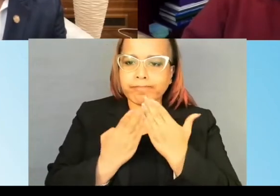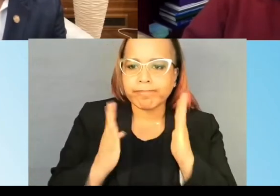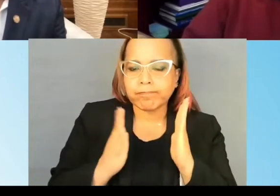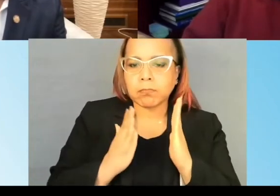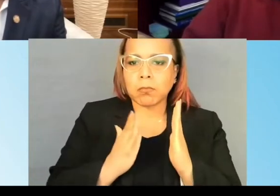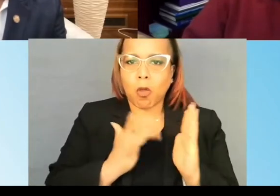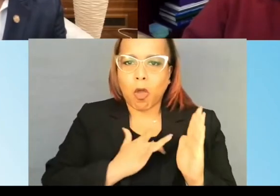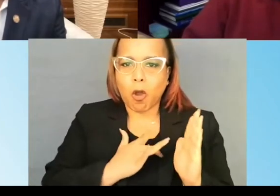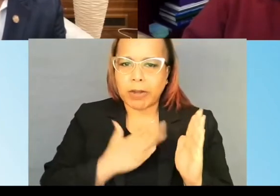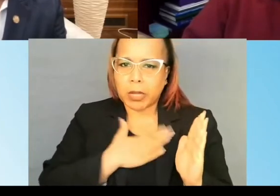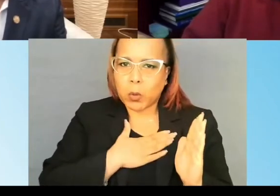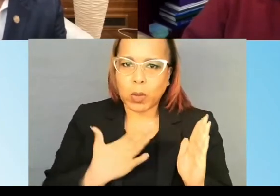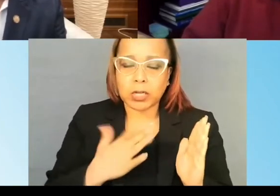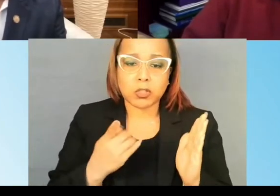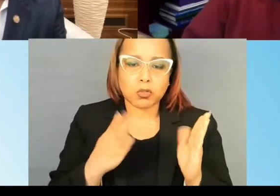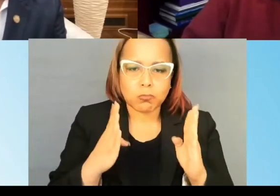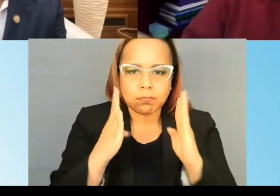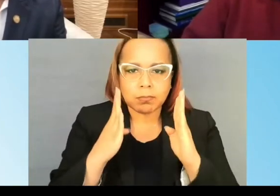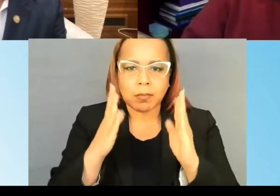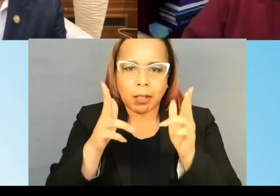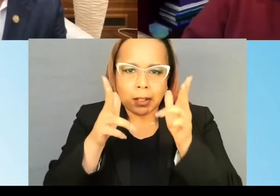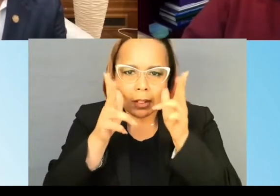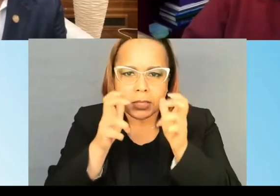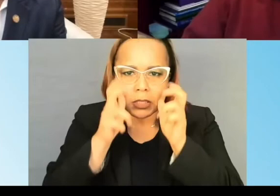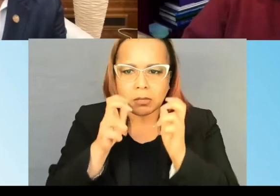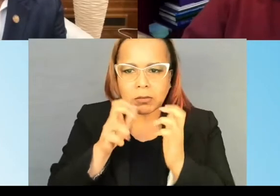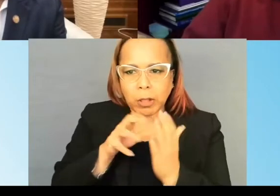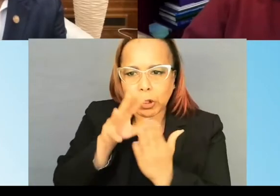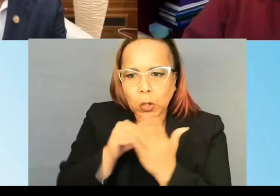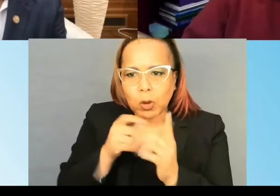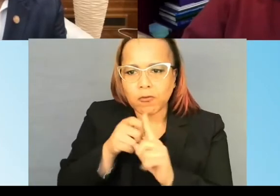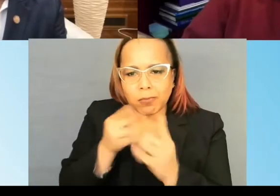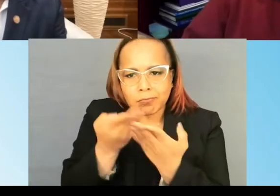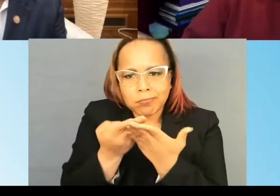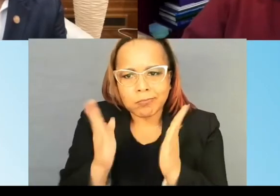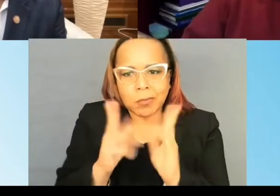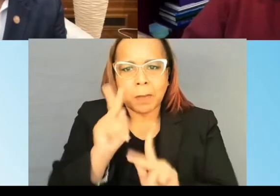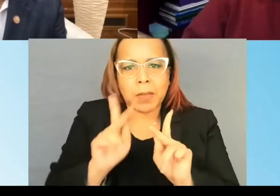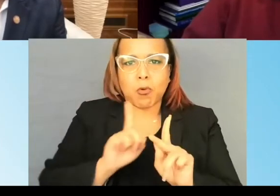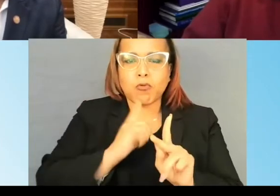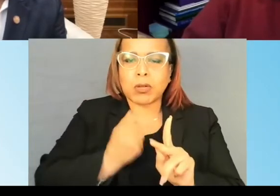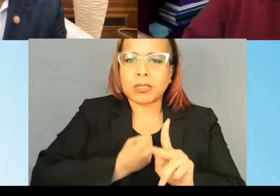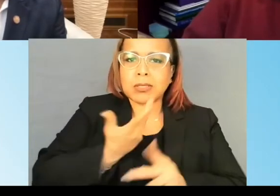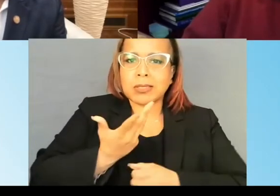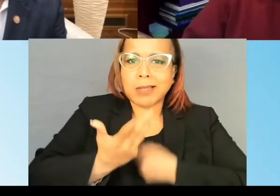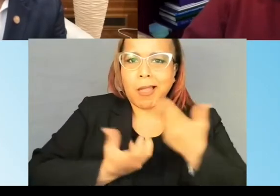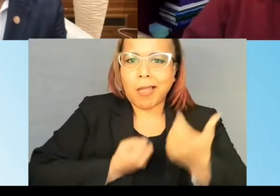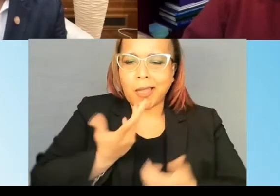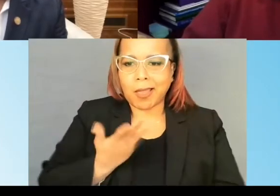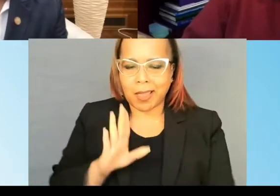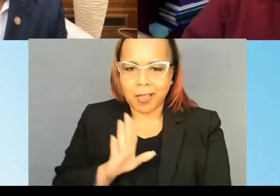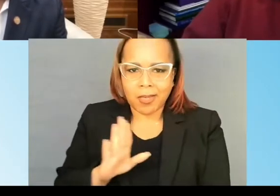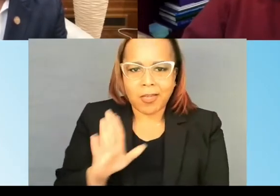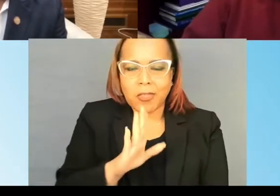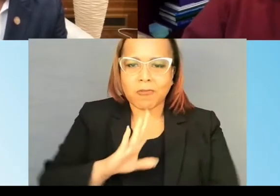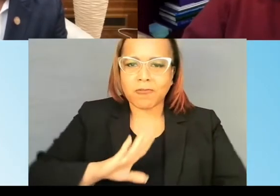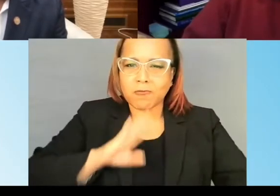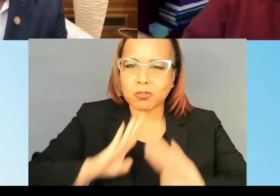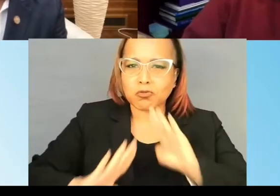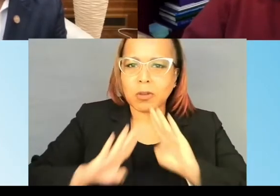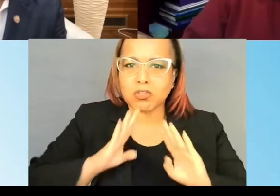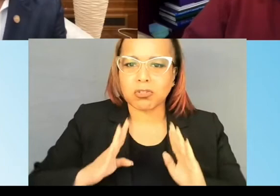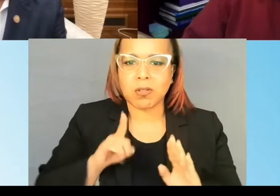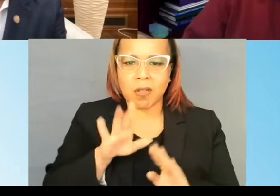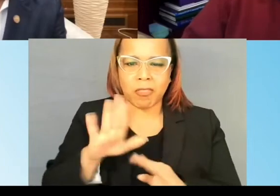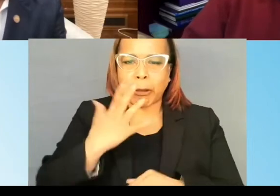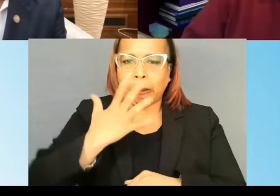a willingness to listen and learn from what people are really saying and what their frustrations are, what their anger,